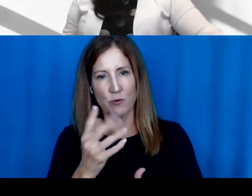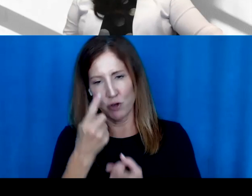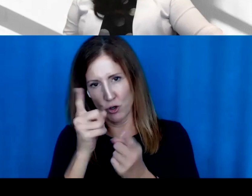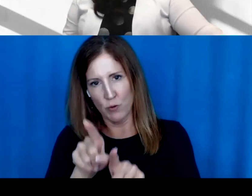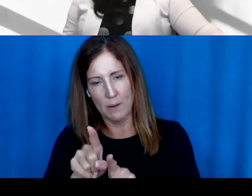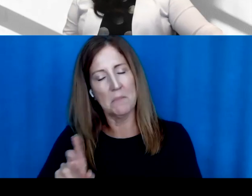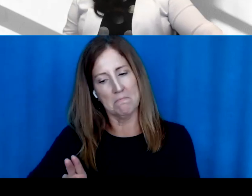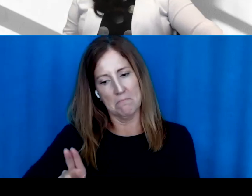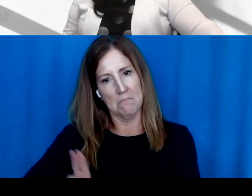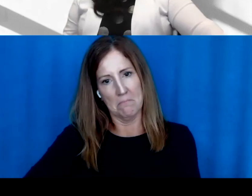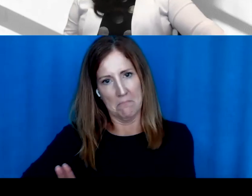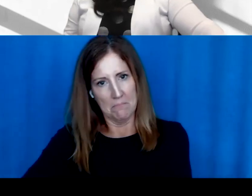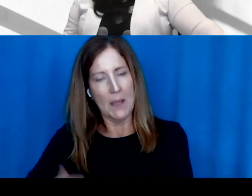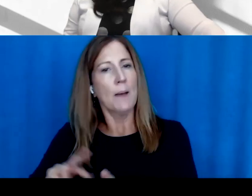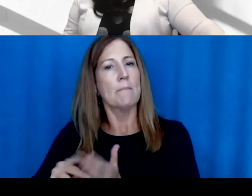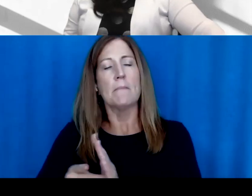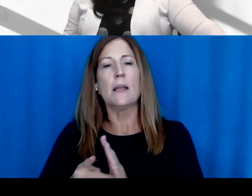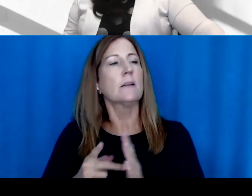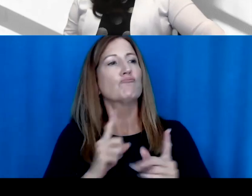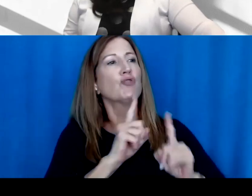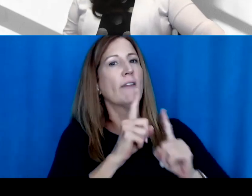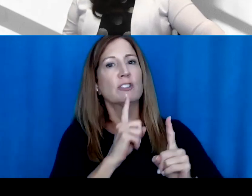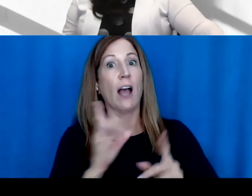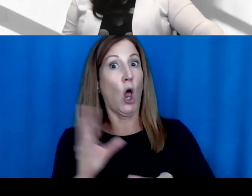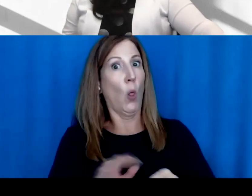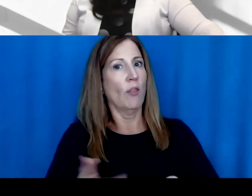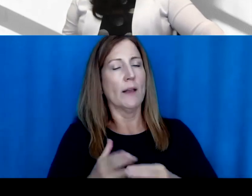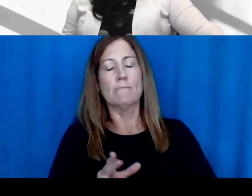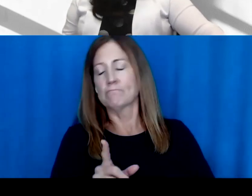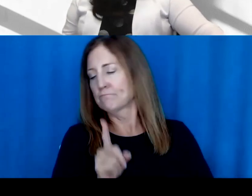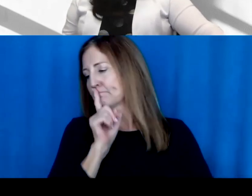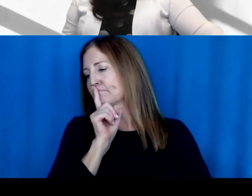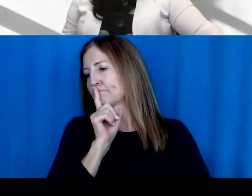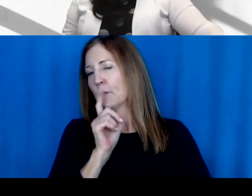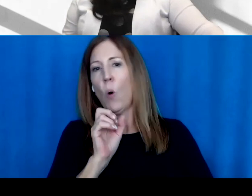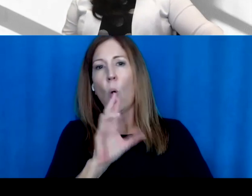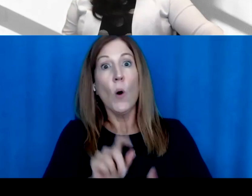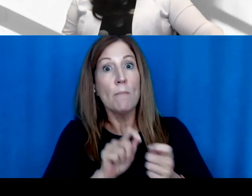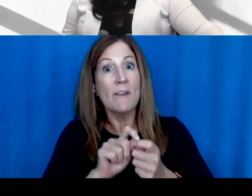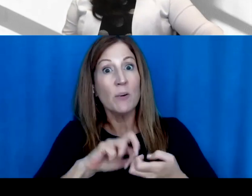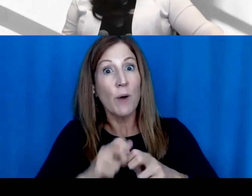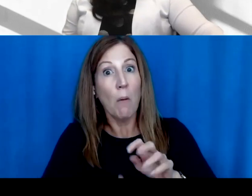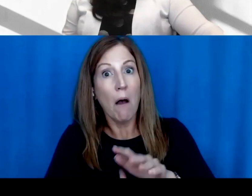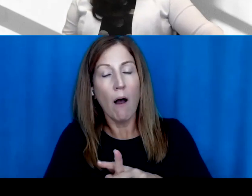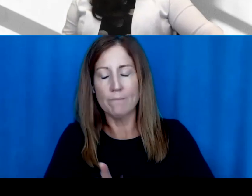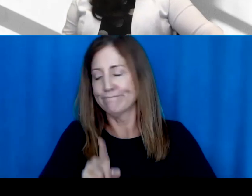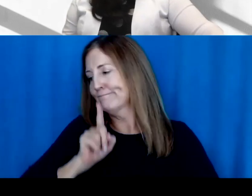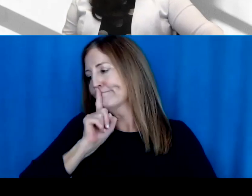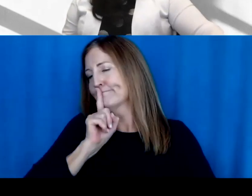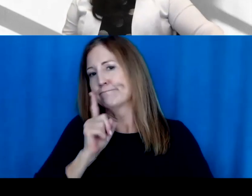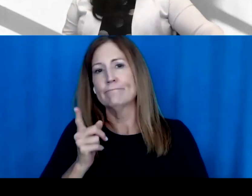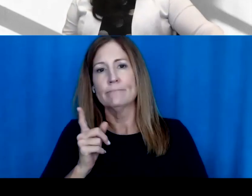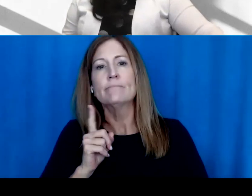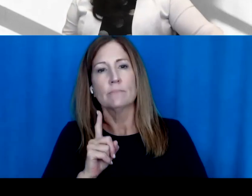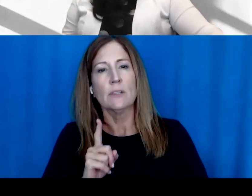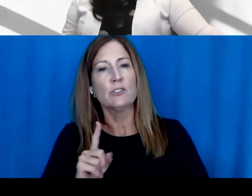to engaging in any conversations about the specific problem that they are facing or reaching out